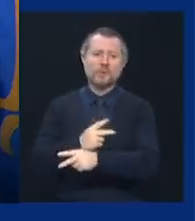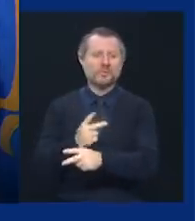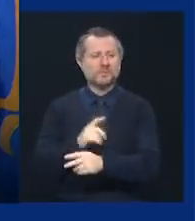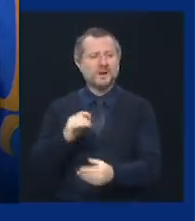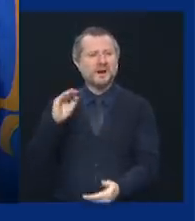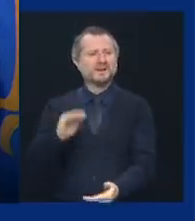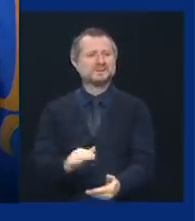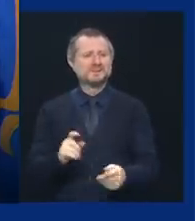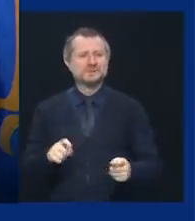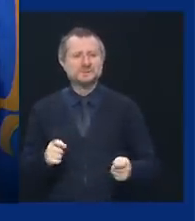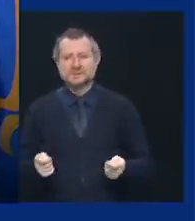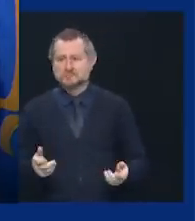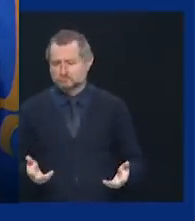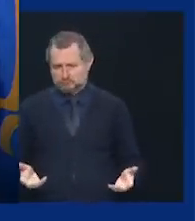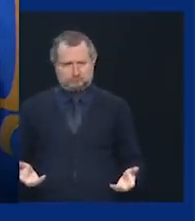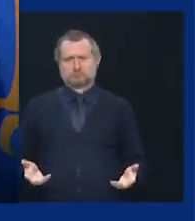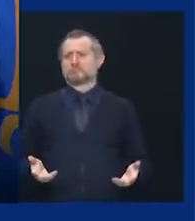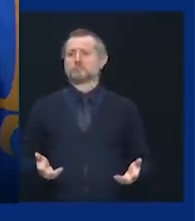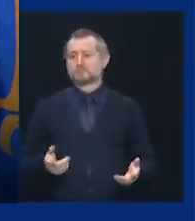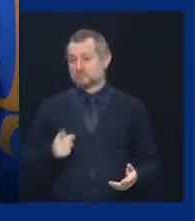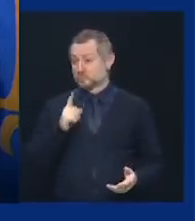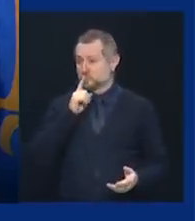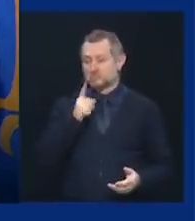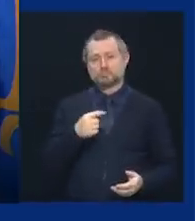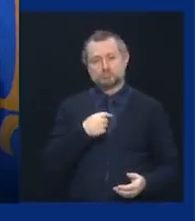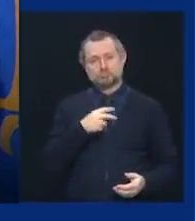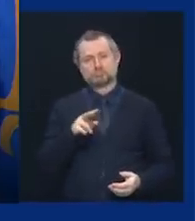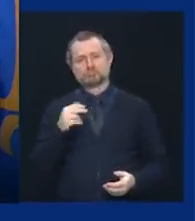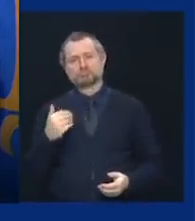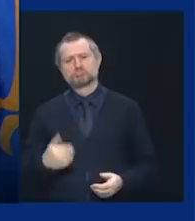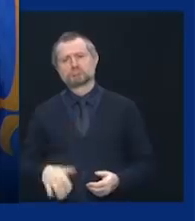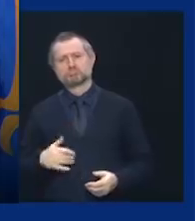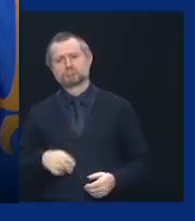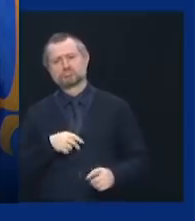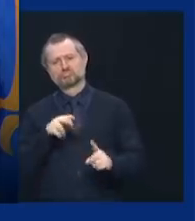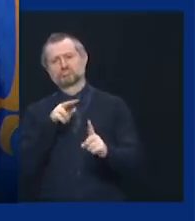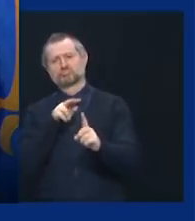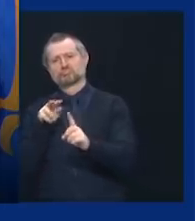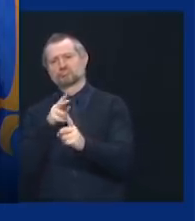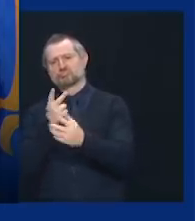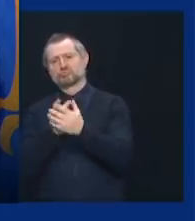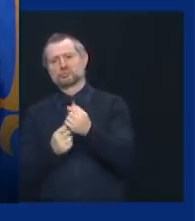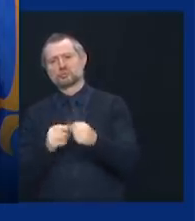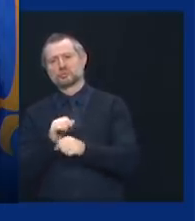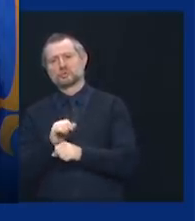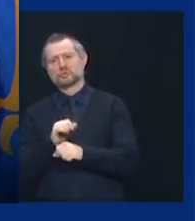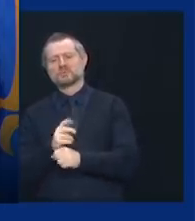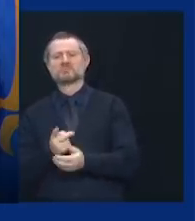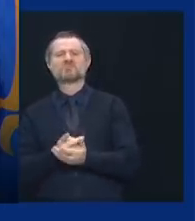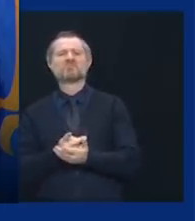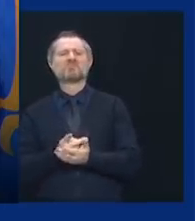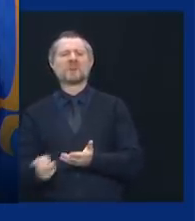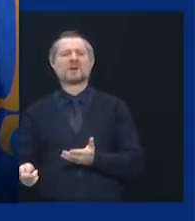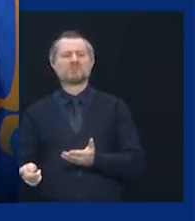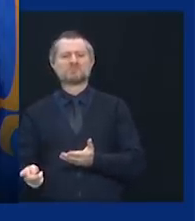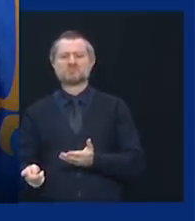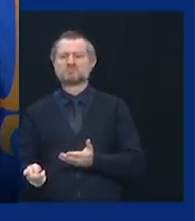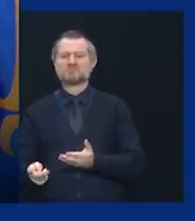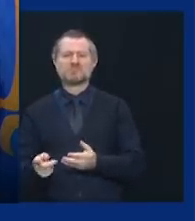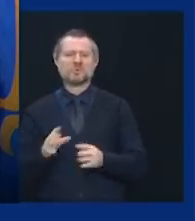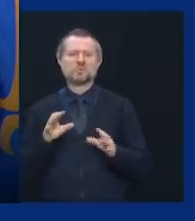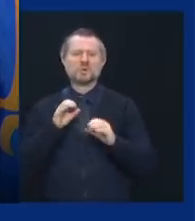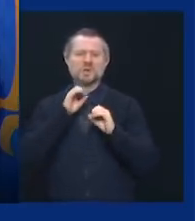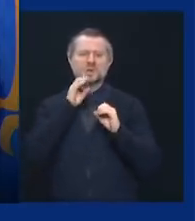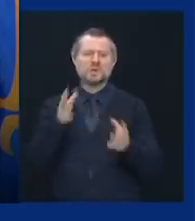It's just the greatest failure to do one's job. And this is